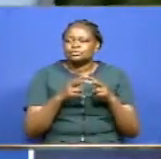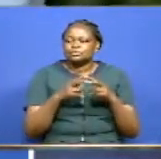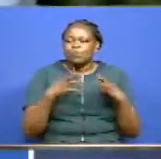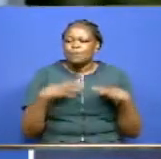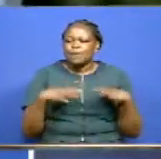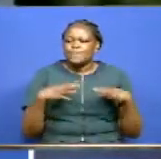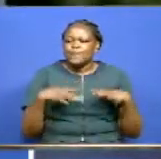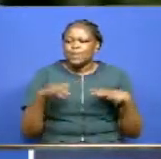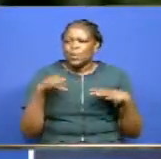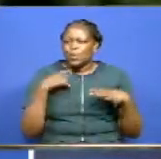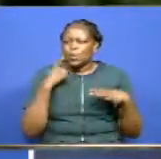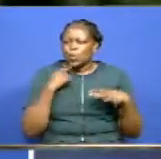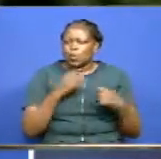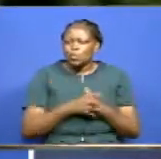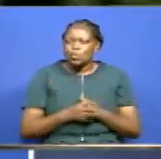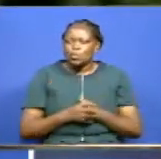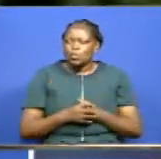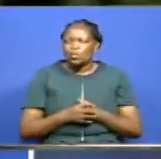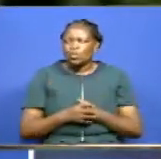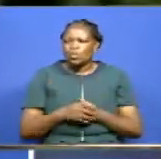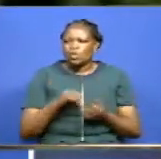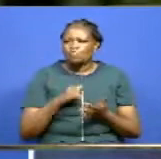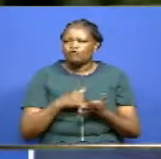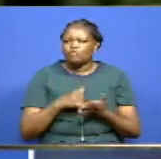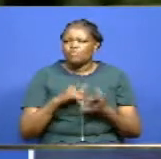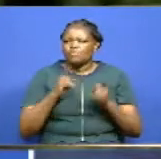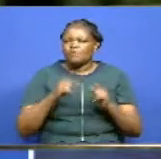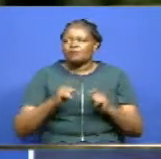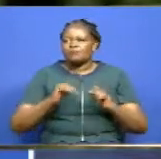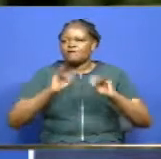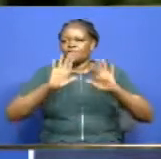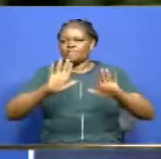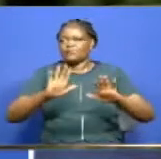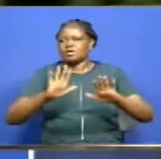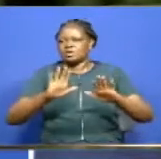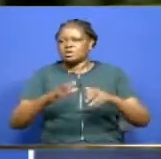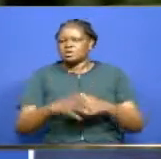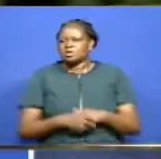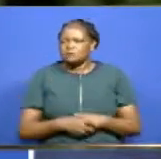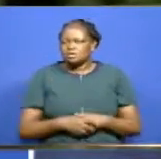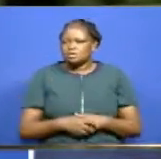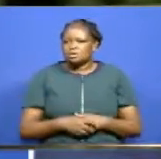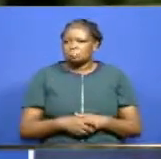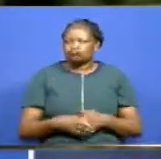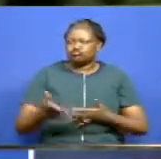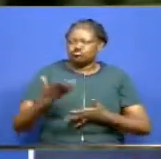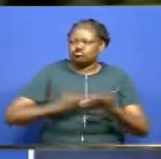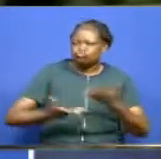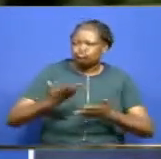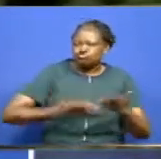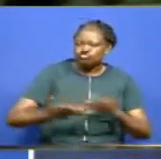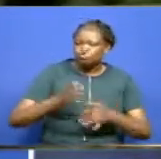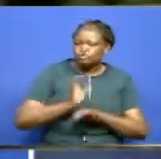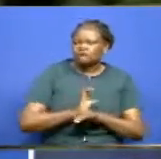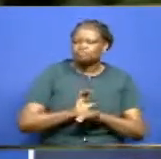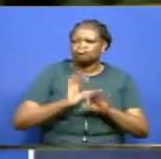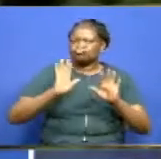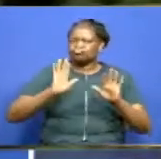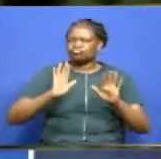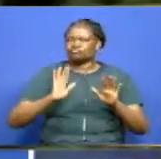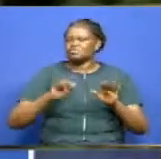all contact must be avoided within the places of worship, and